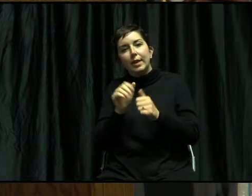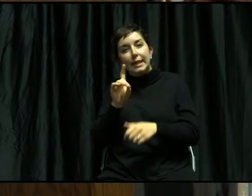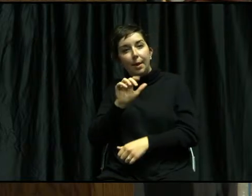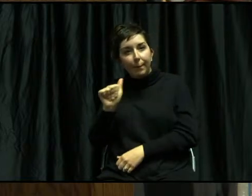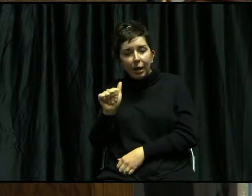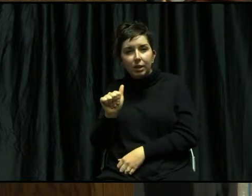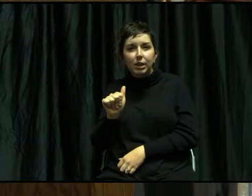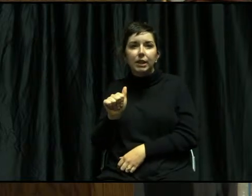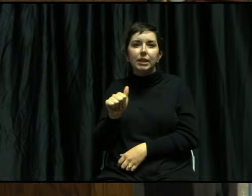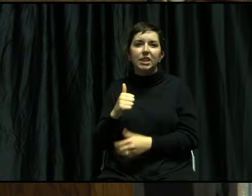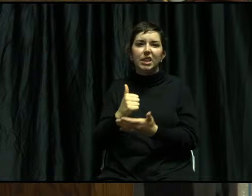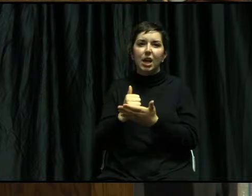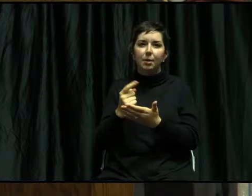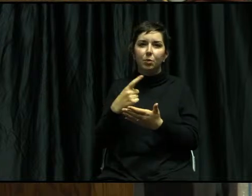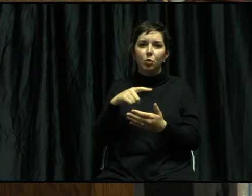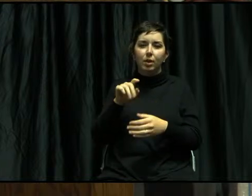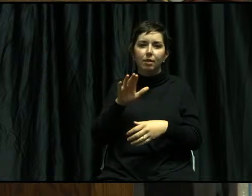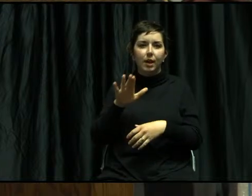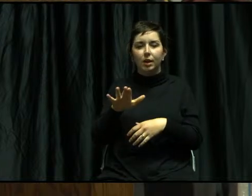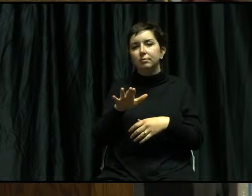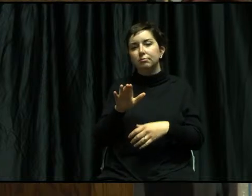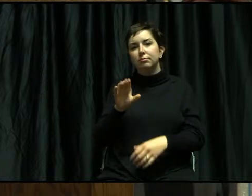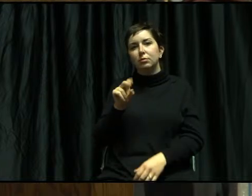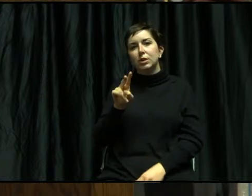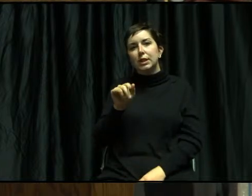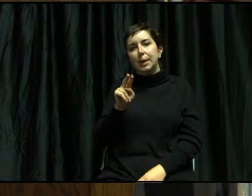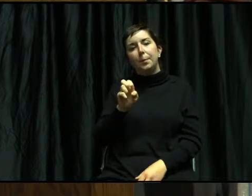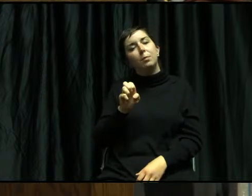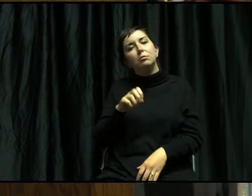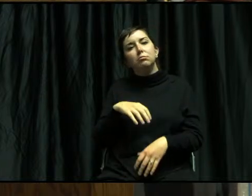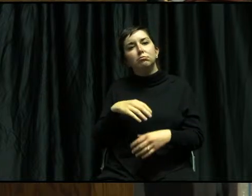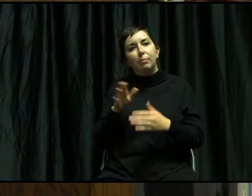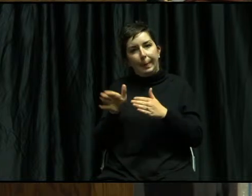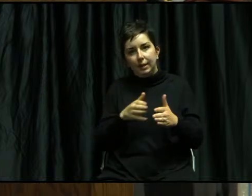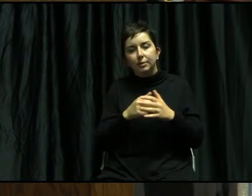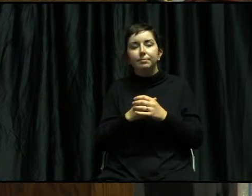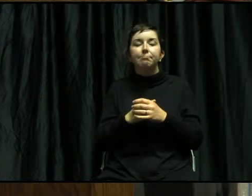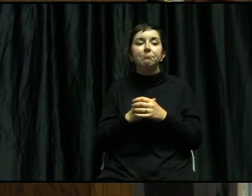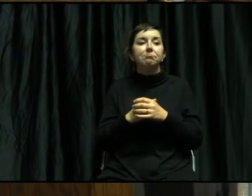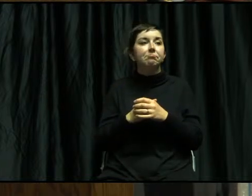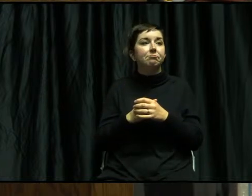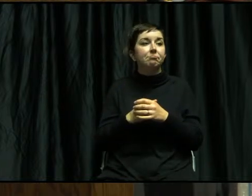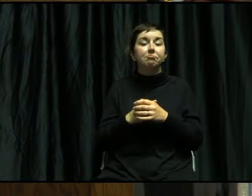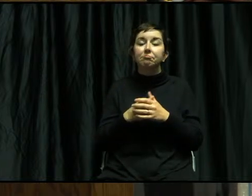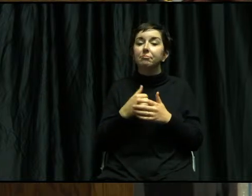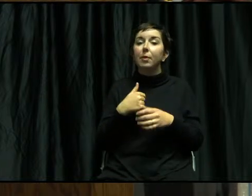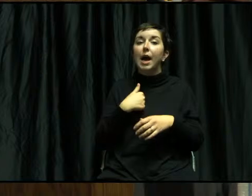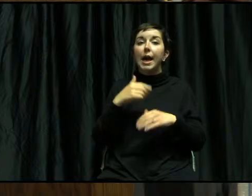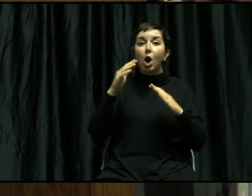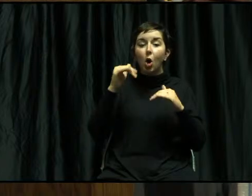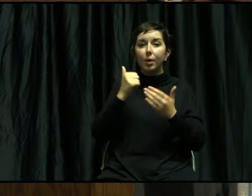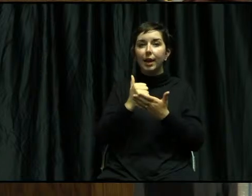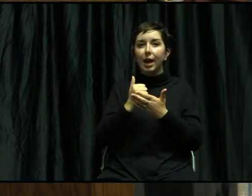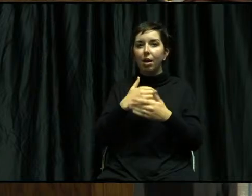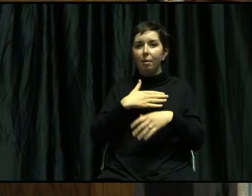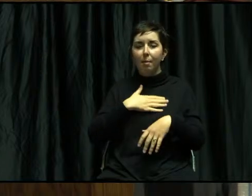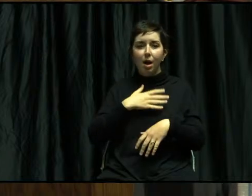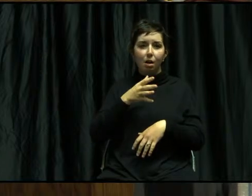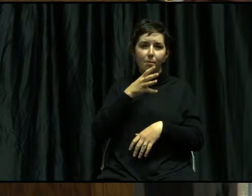therapies and custom wellness plans. And I hope to help people like my best friend of a